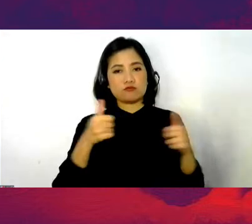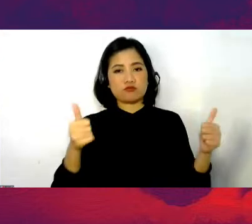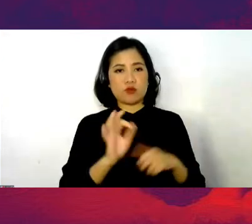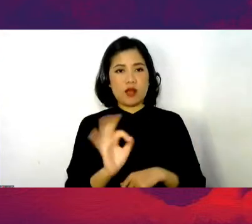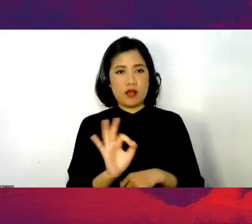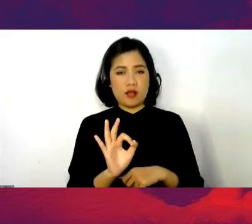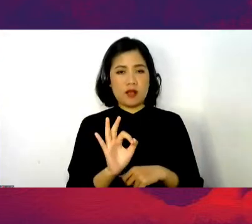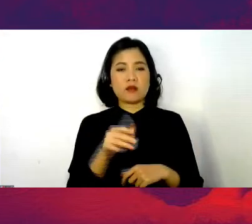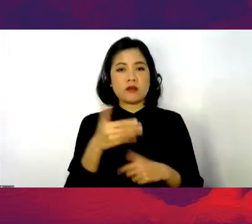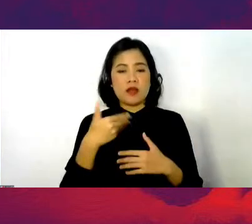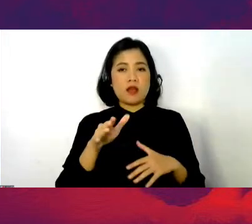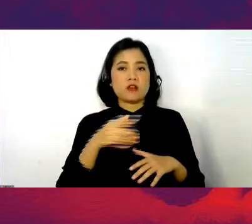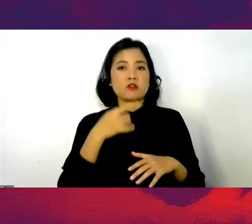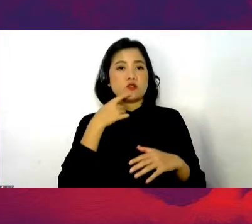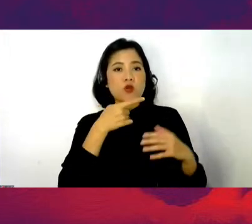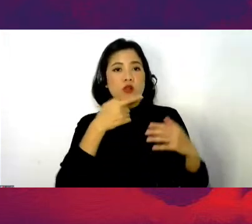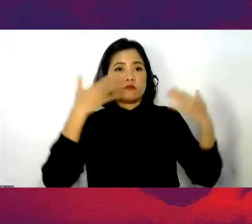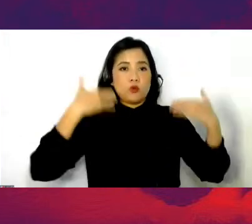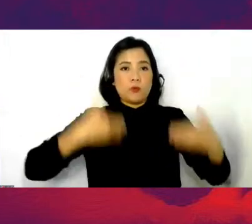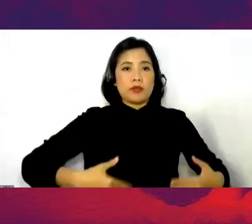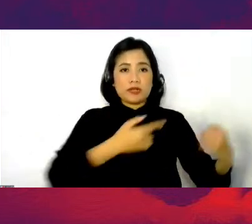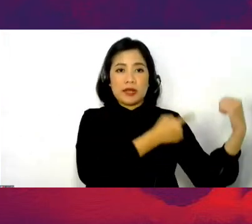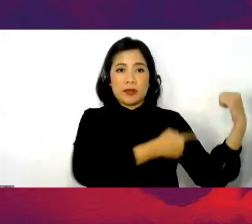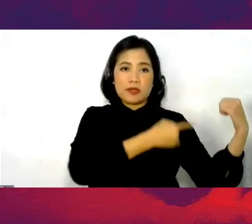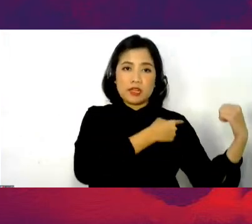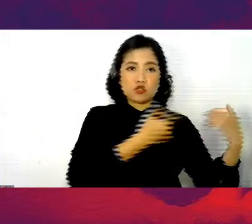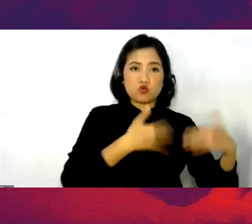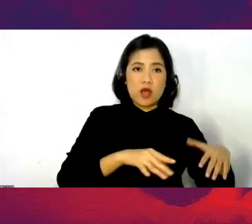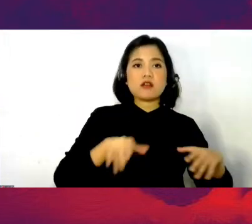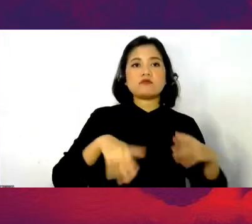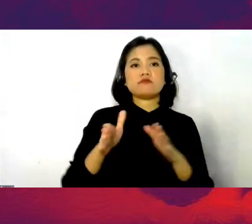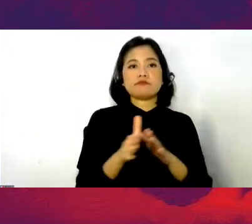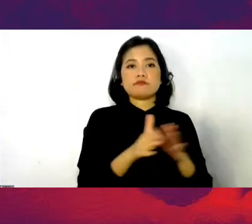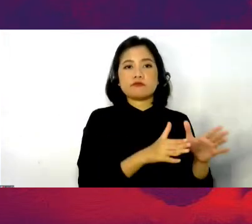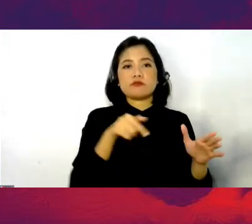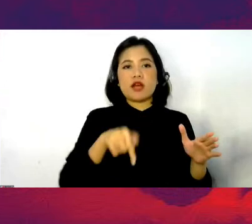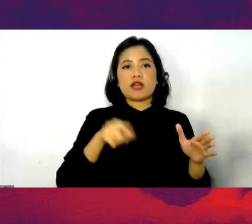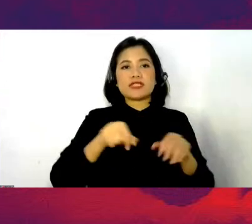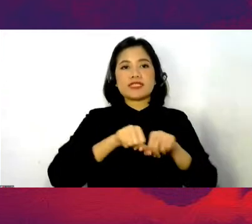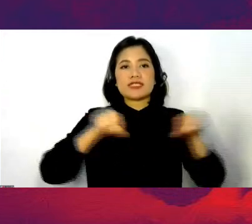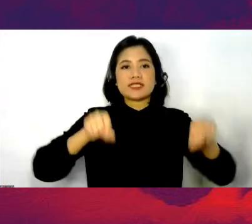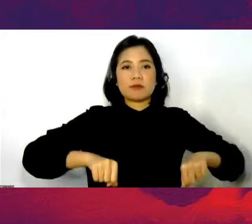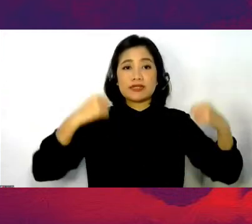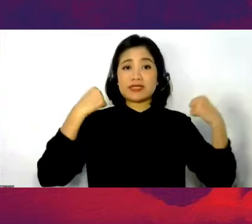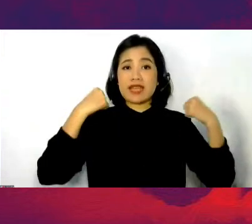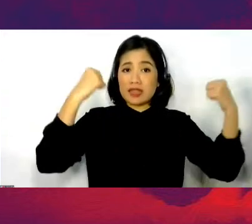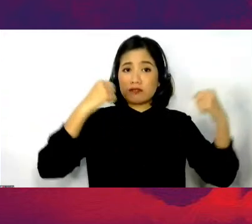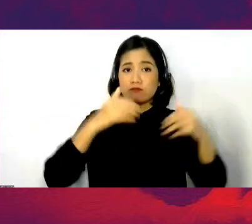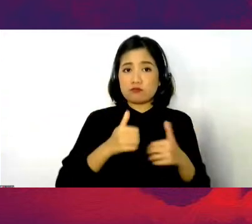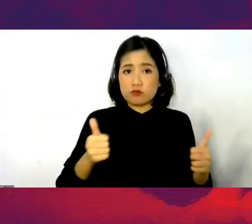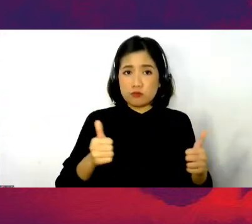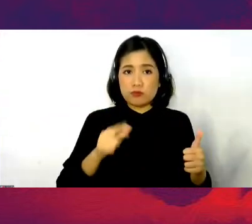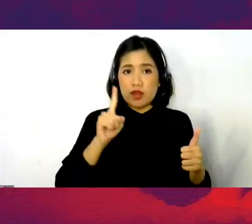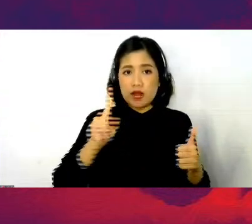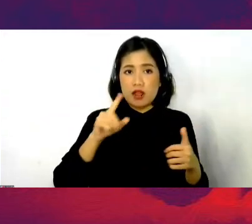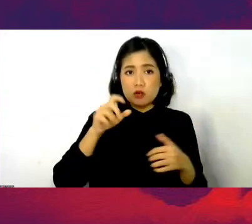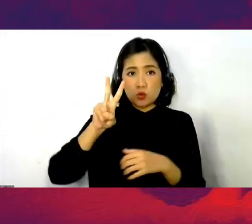are making sure that our health system is getting better. We had a lot of big lessons coming from the last 2